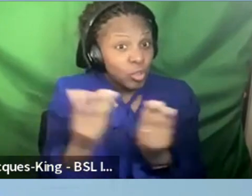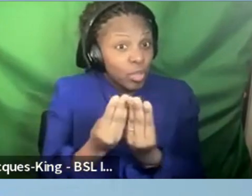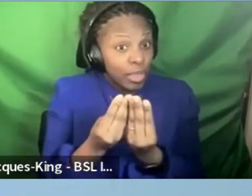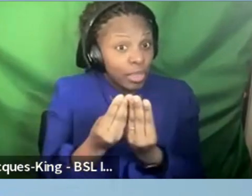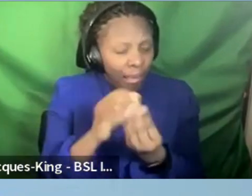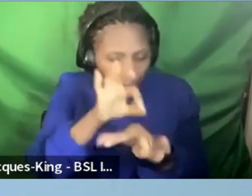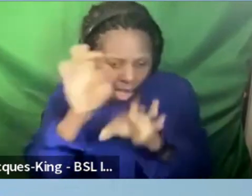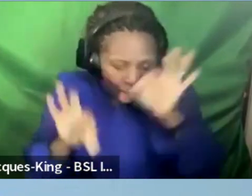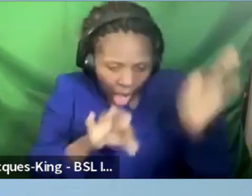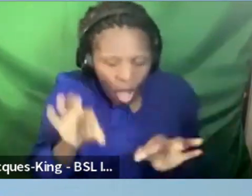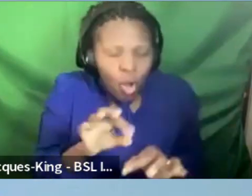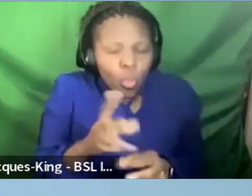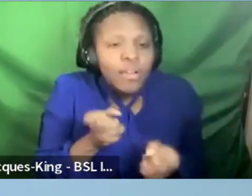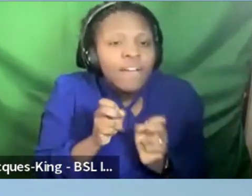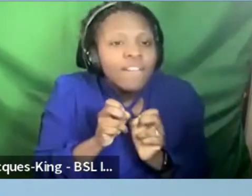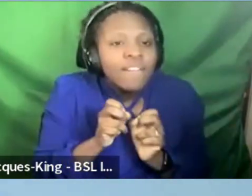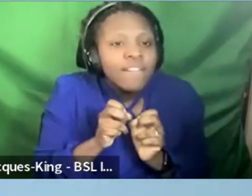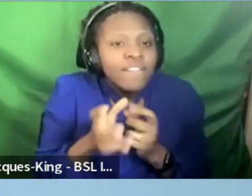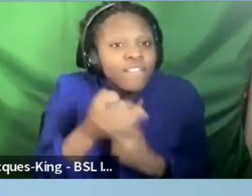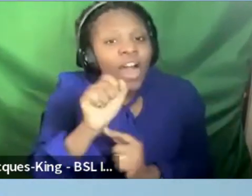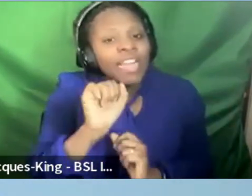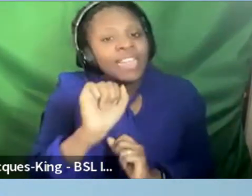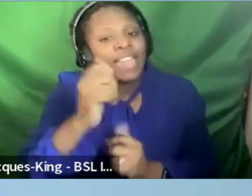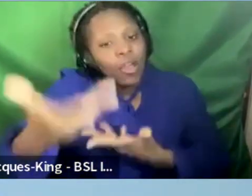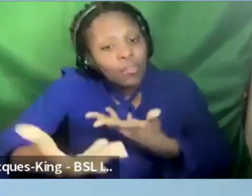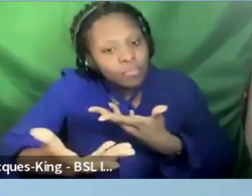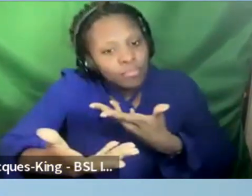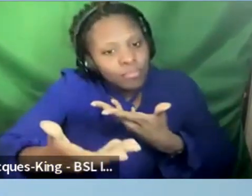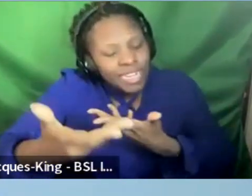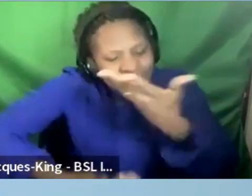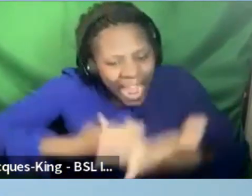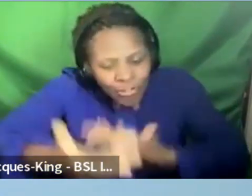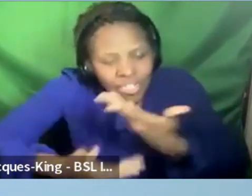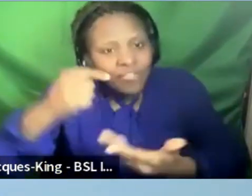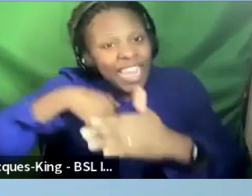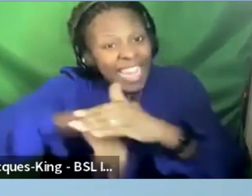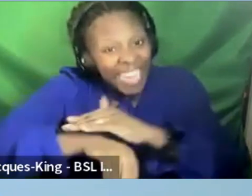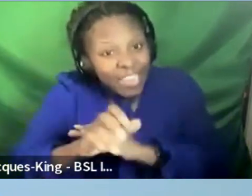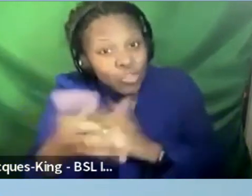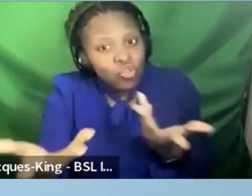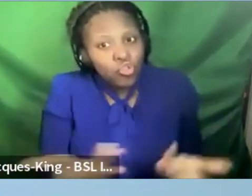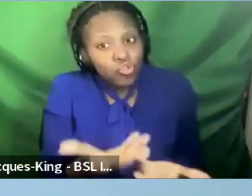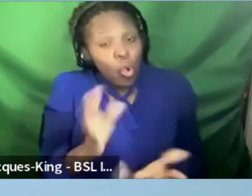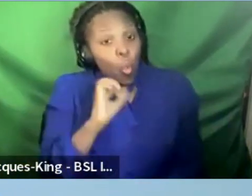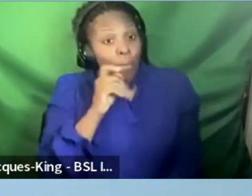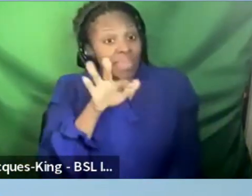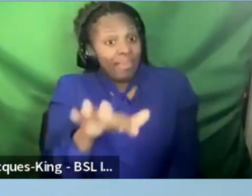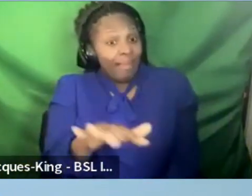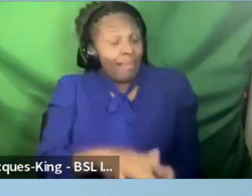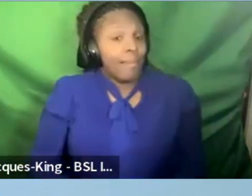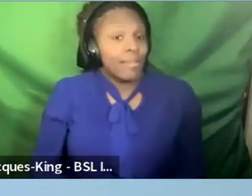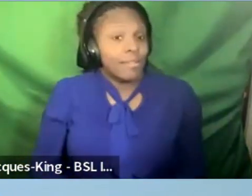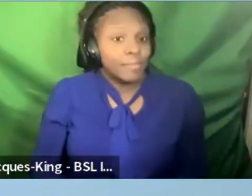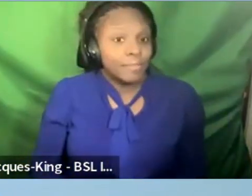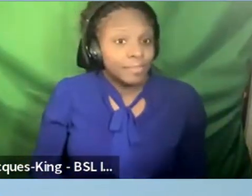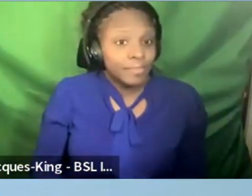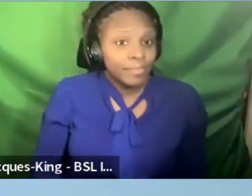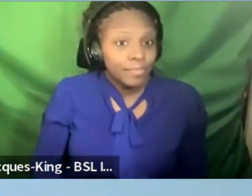But it's really, look, and I bet you any money if we sat together and unpacked it, we'd find that narrative in that